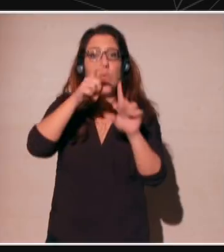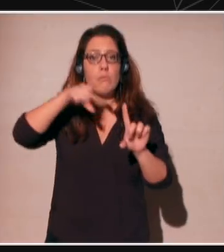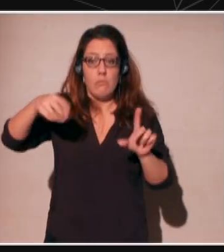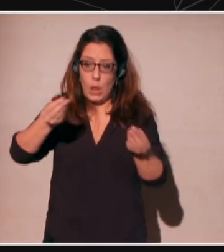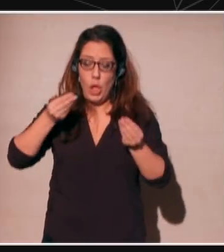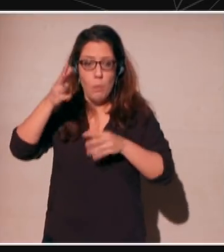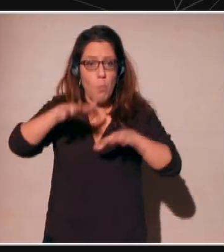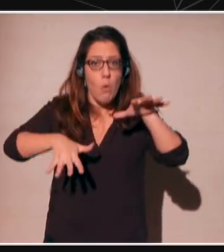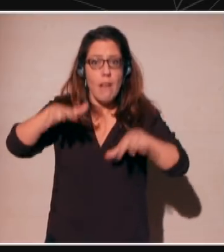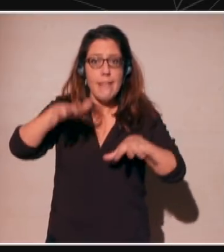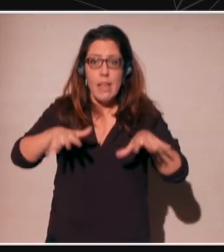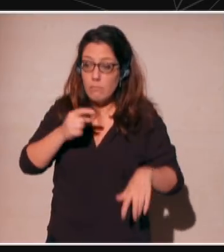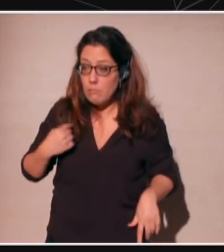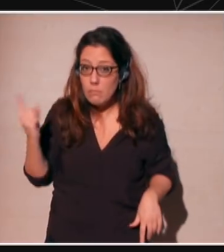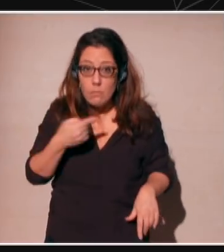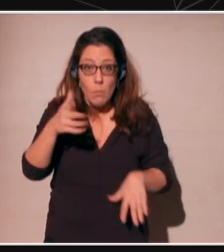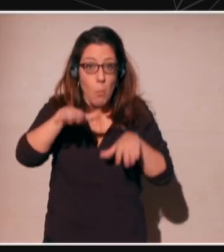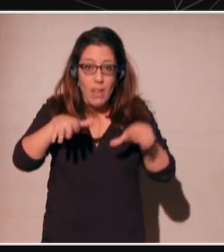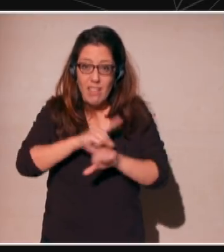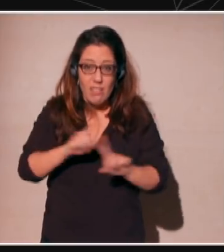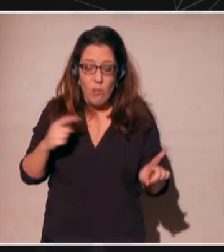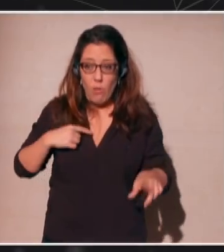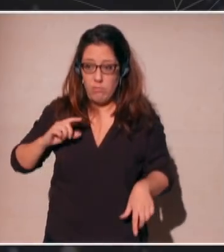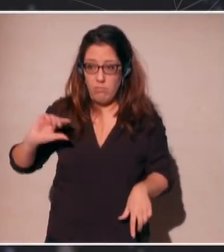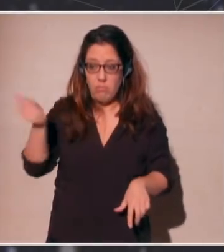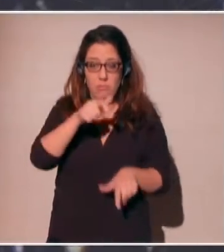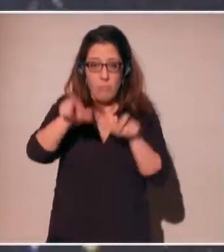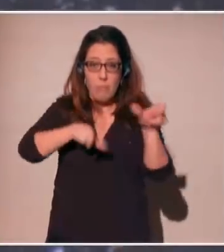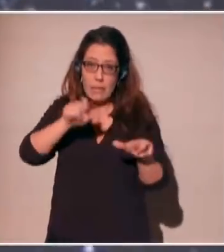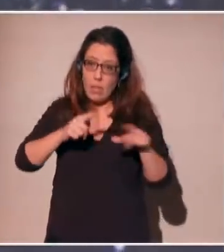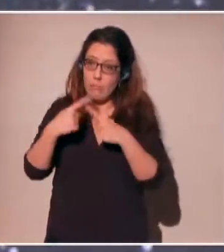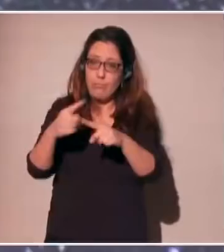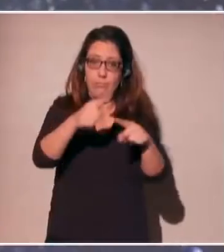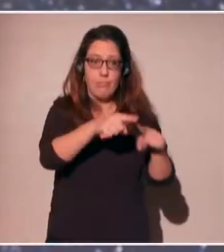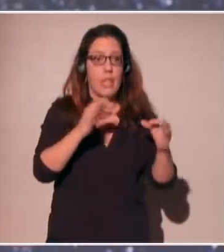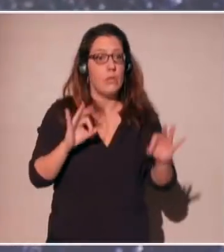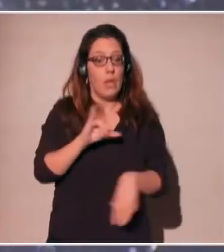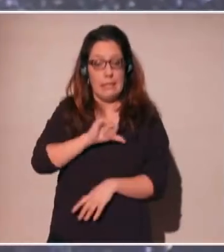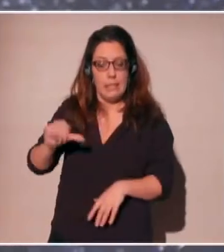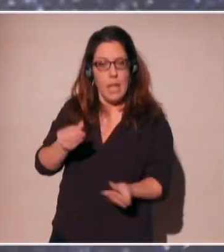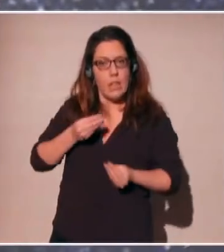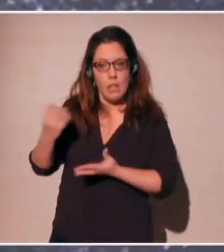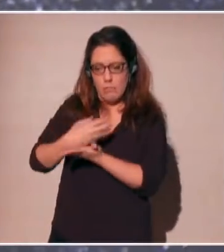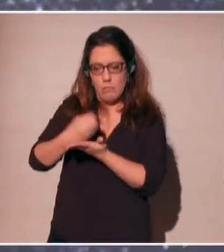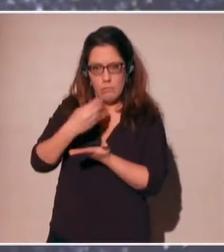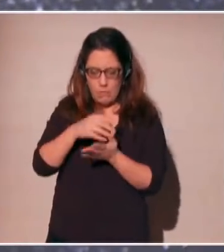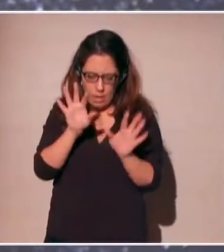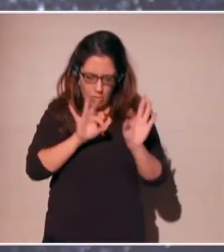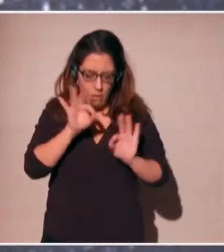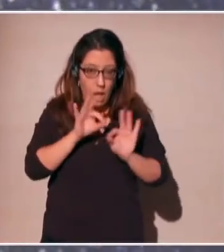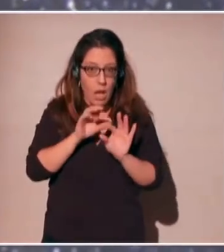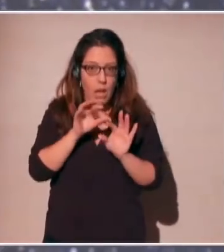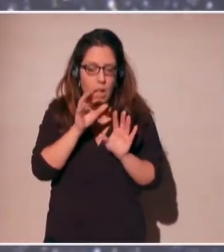with AI to take this data and have a result for the individual person rather than the average. And this is really